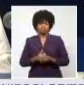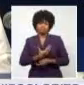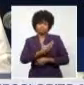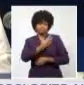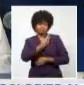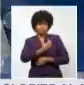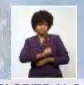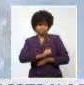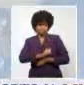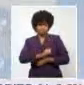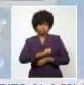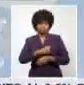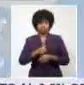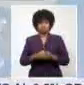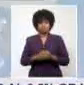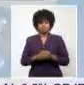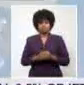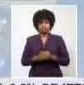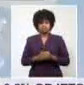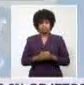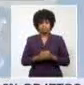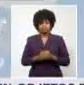patients.